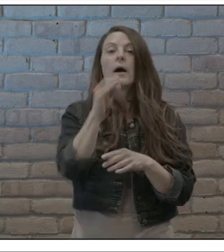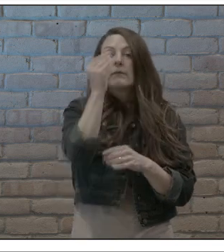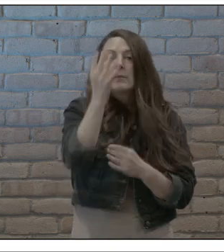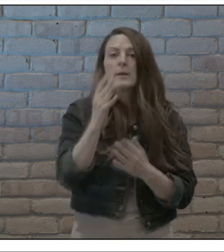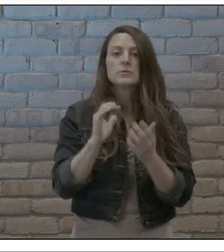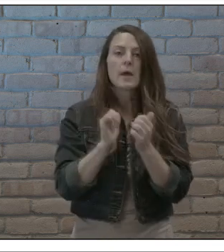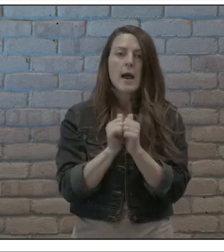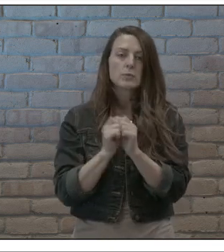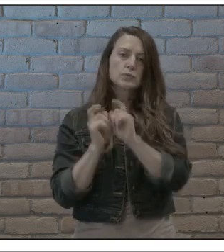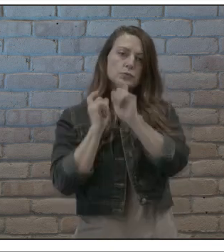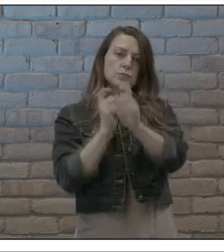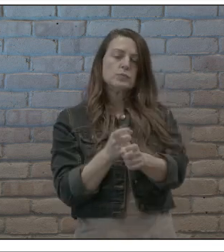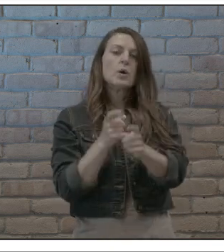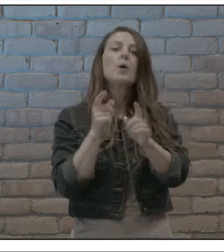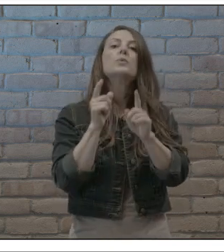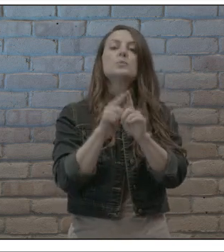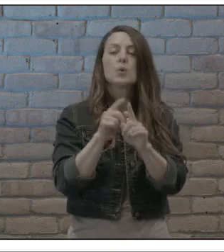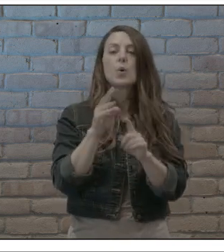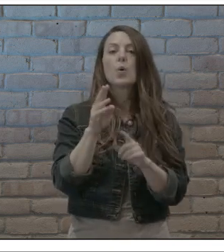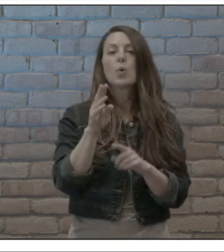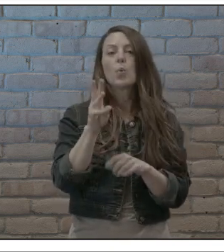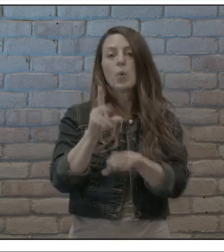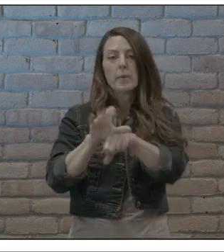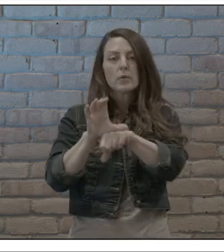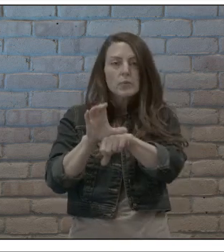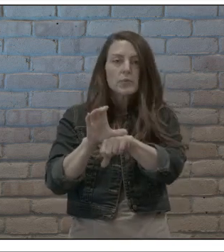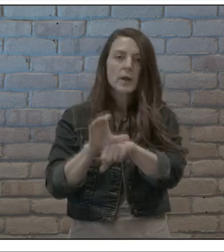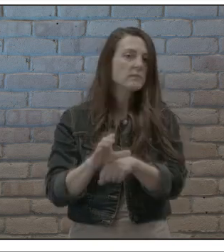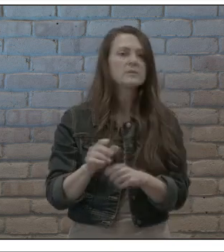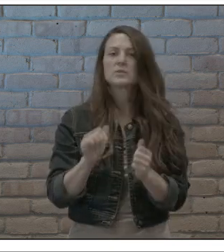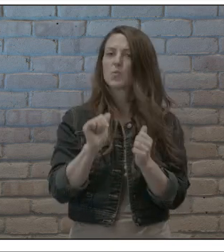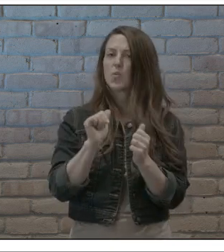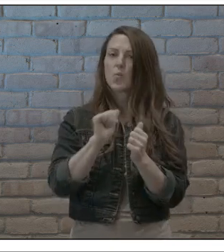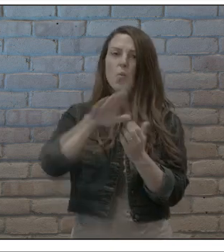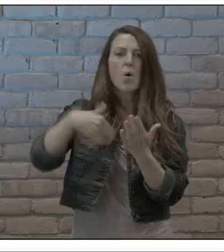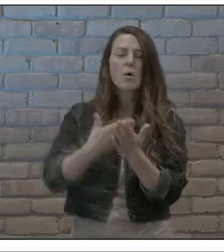All of that is right there in front of you, click of a button away at